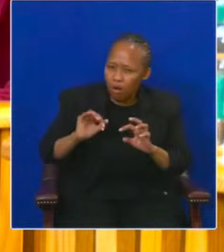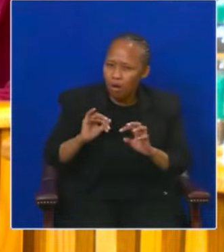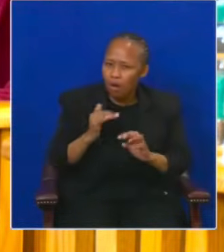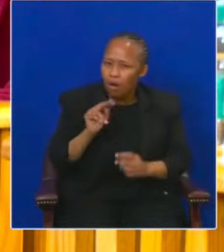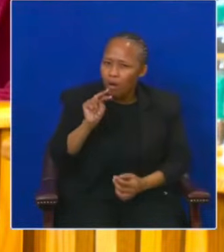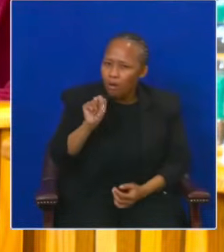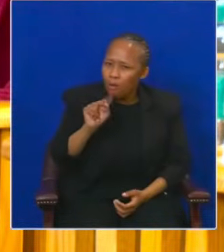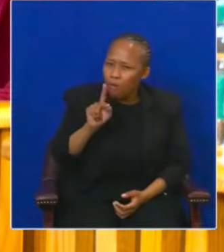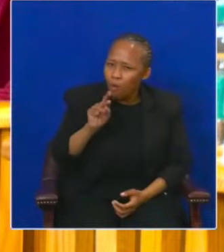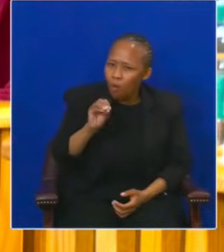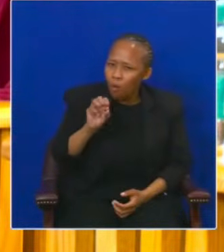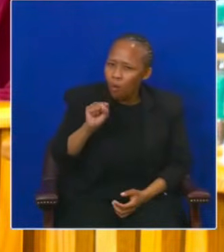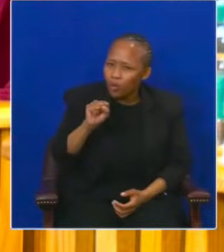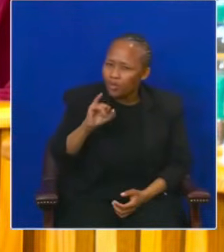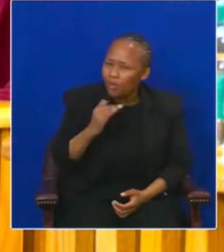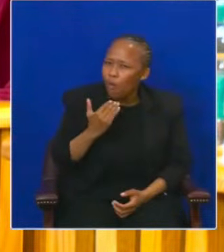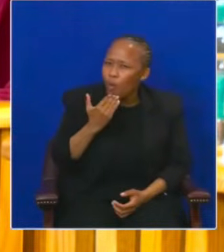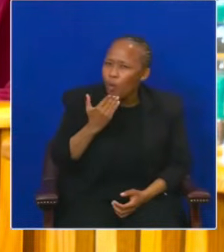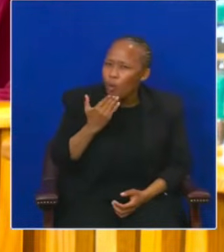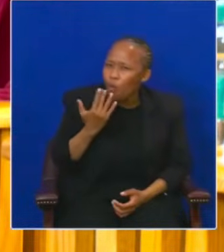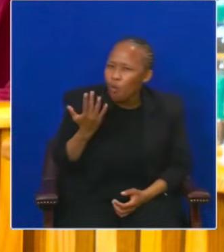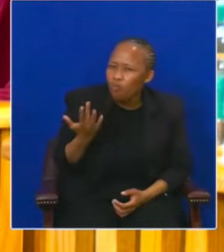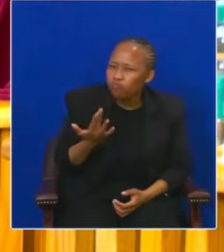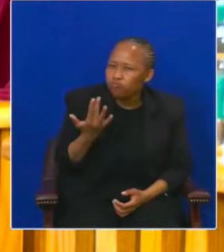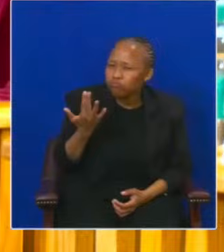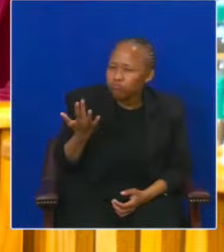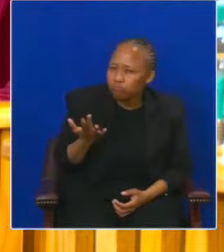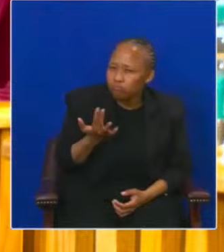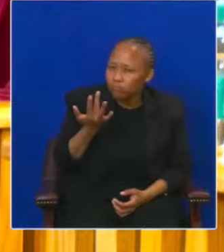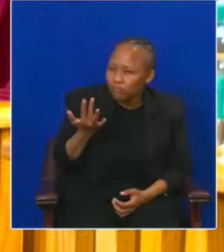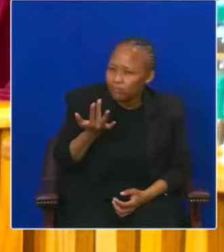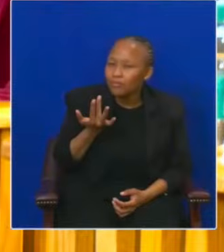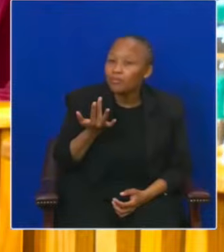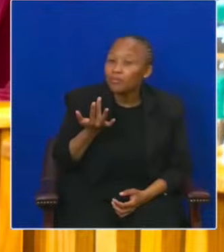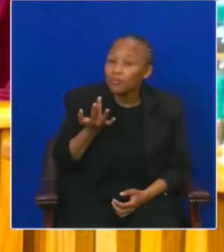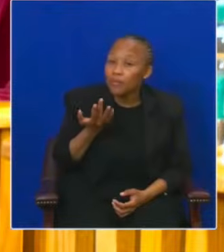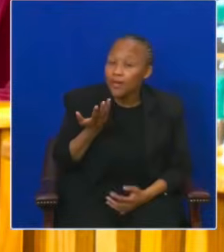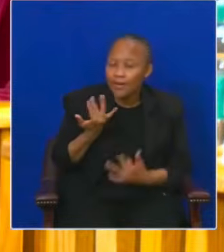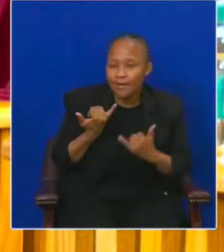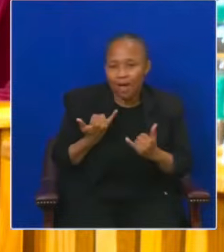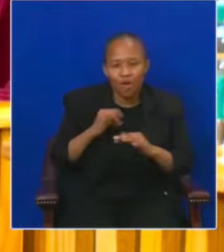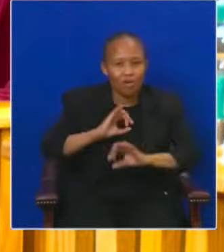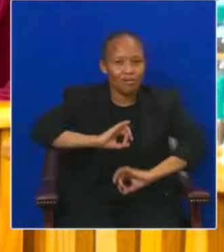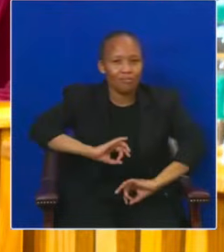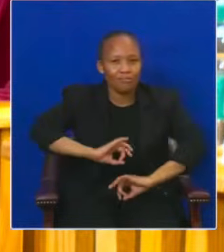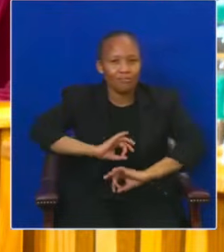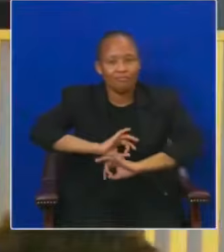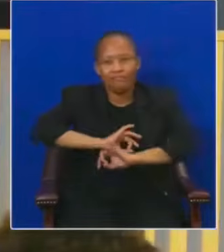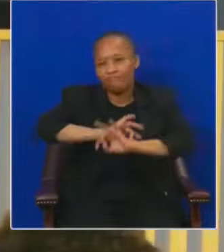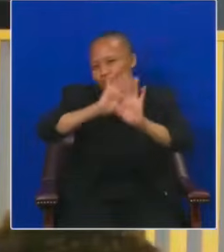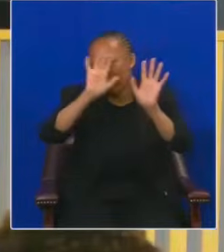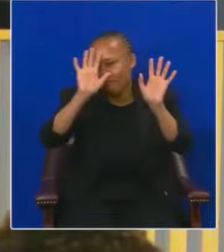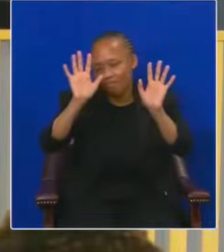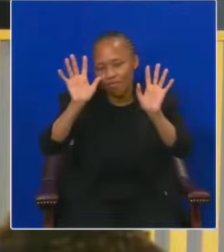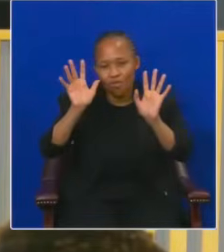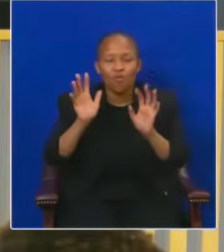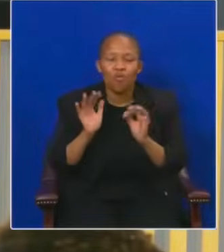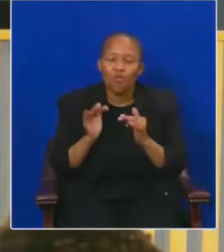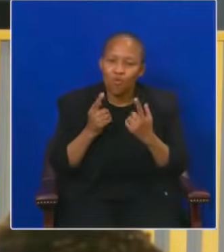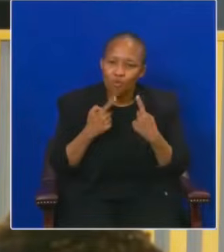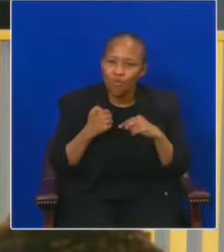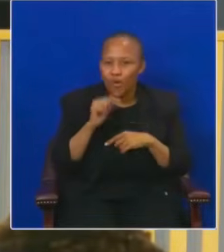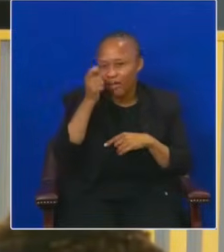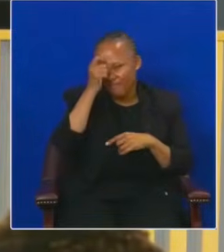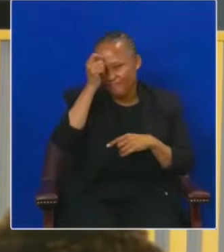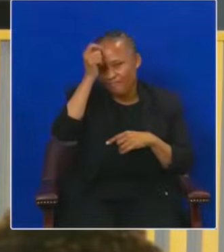That is, then now we clearly got to know who Sergeant